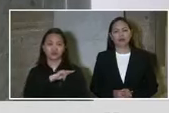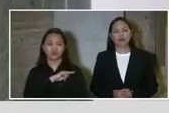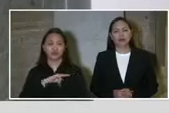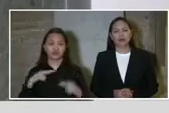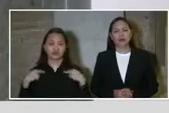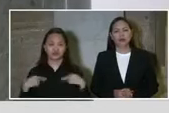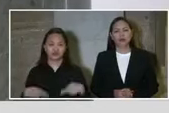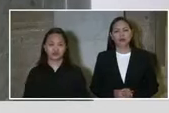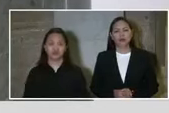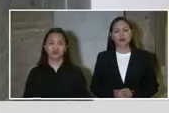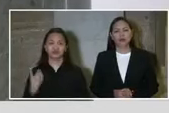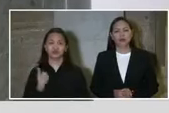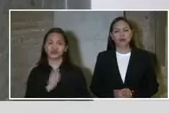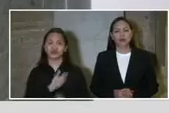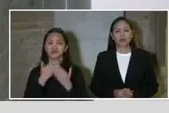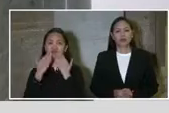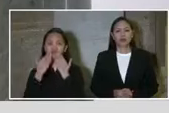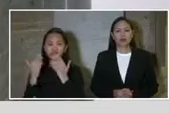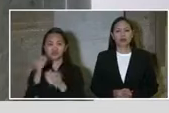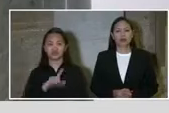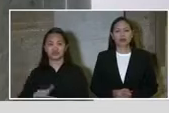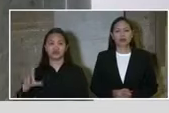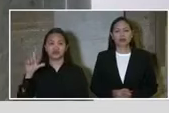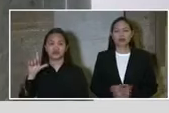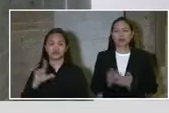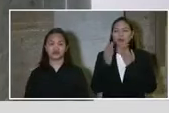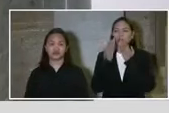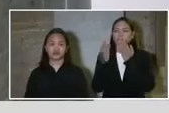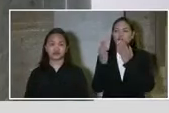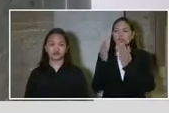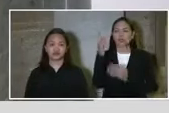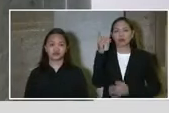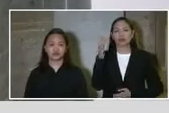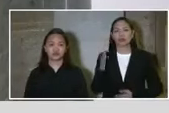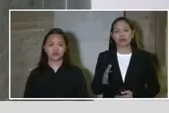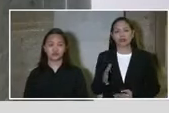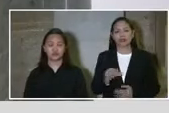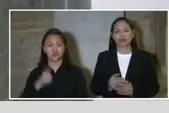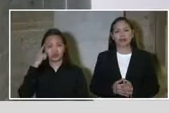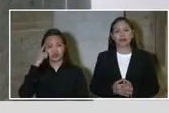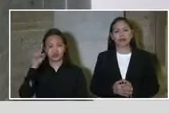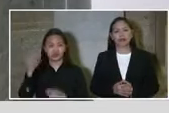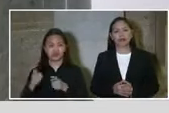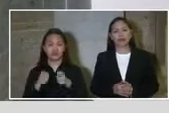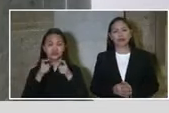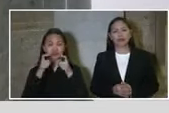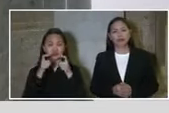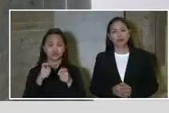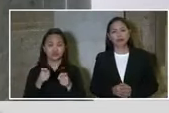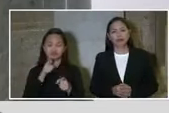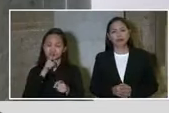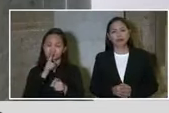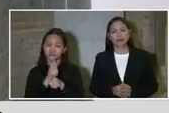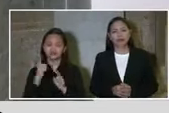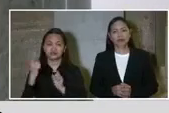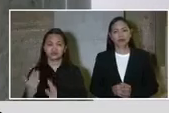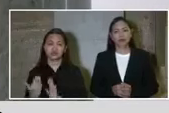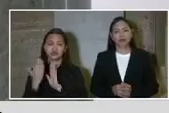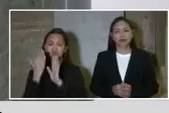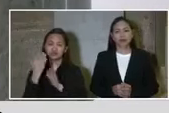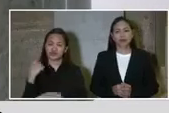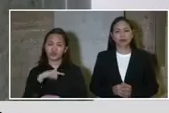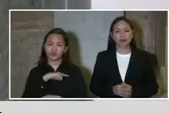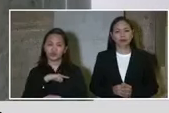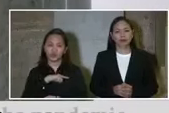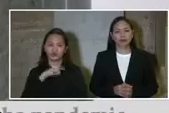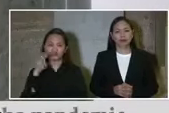immunity. Let us thank the Lord. Thanks be to God. For the gift of assuring presence when we were